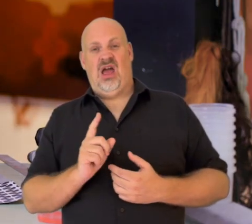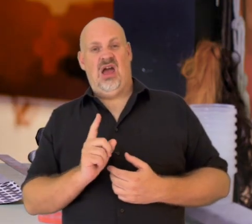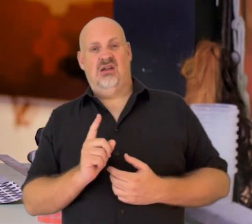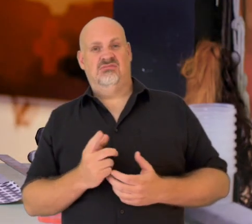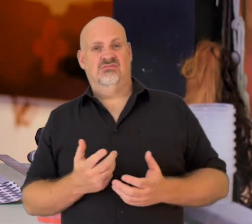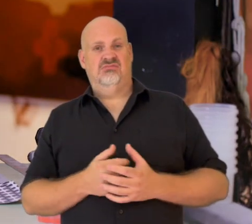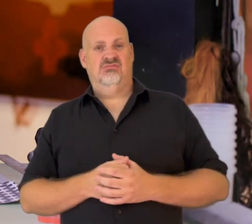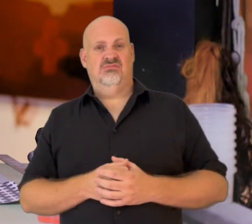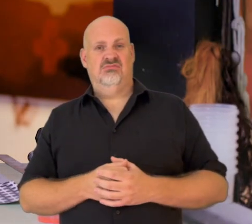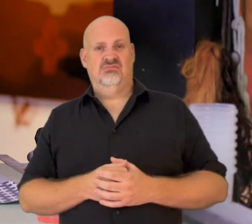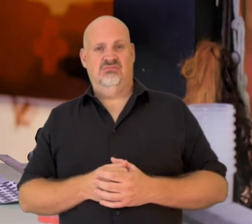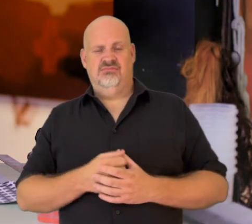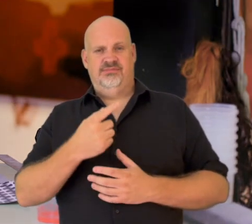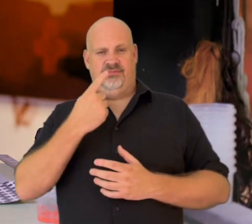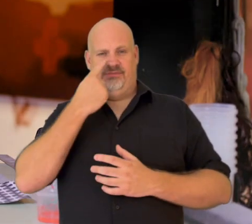give your eye a rest